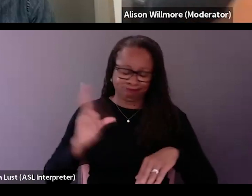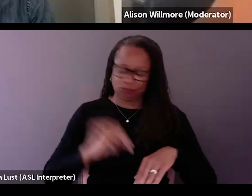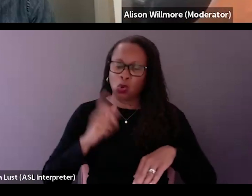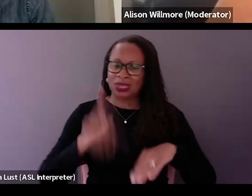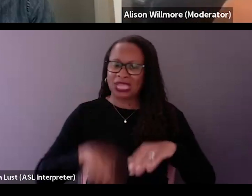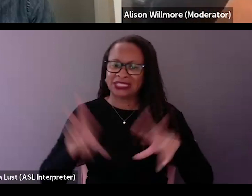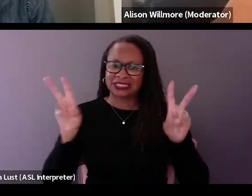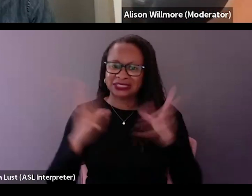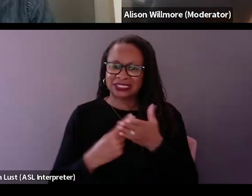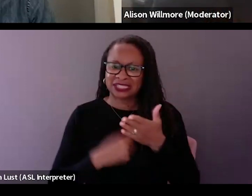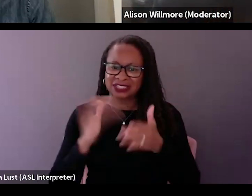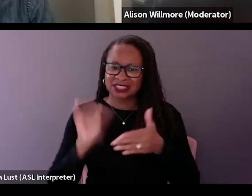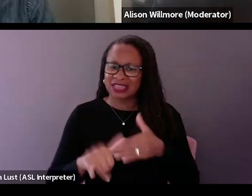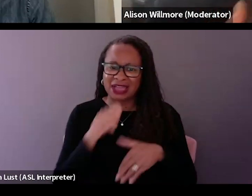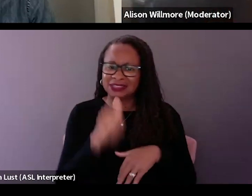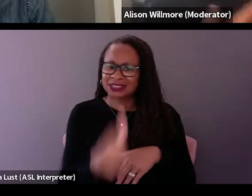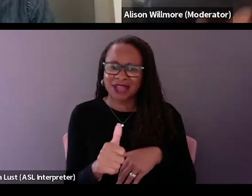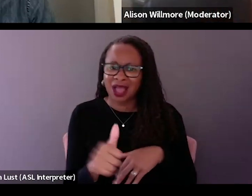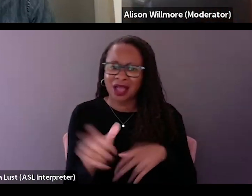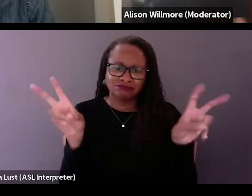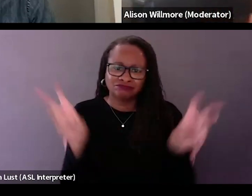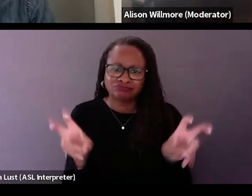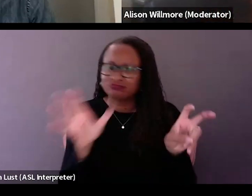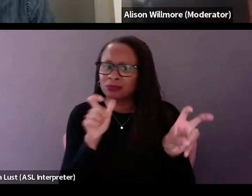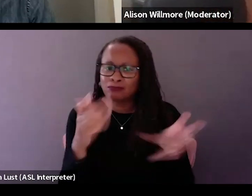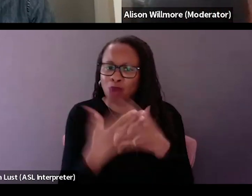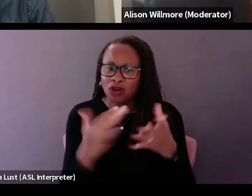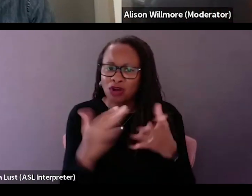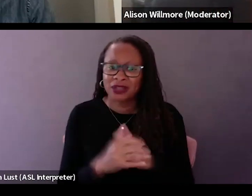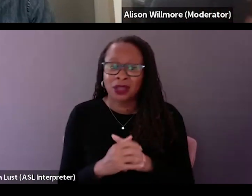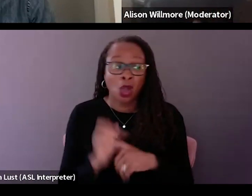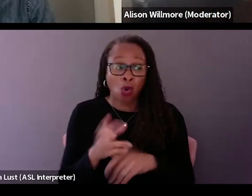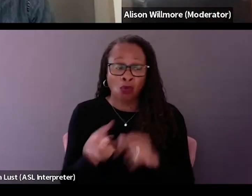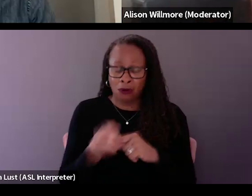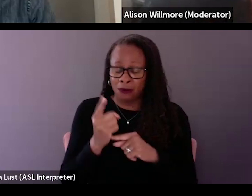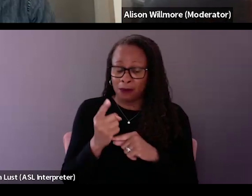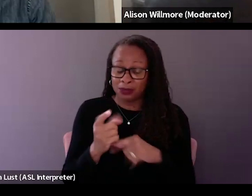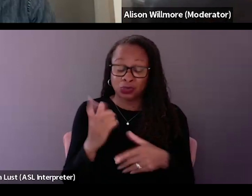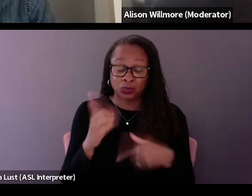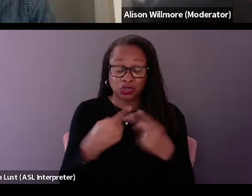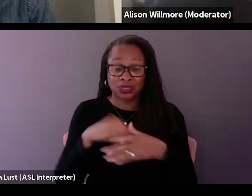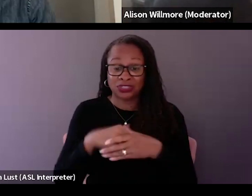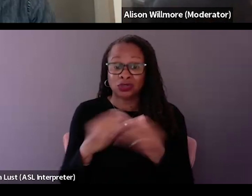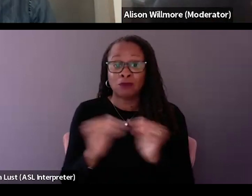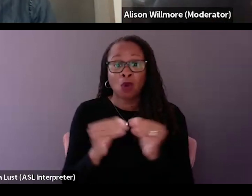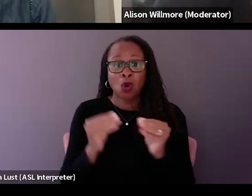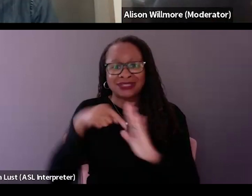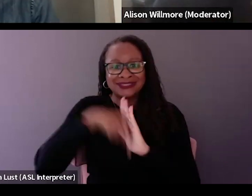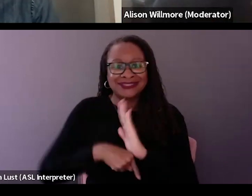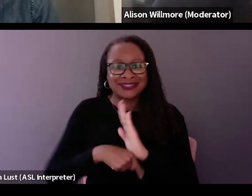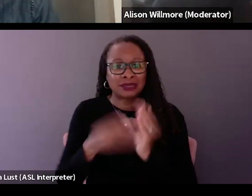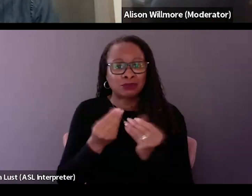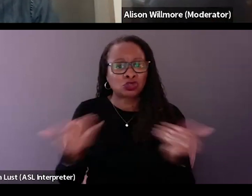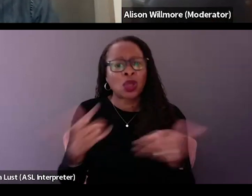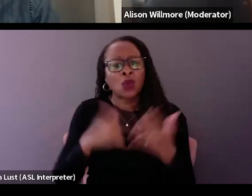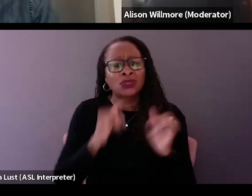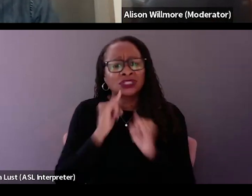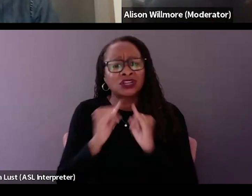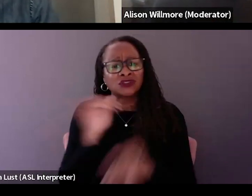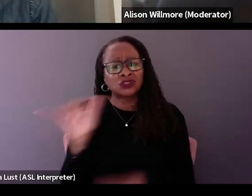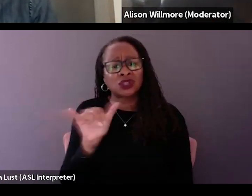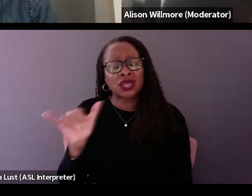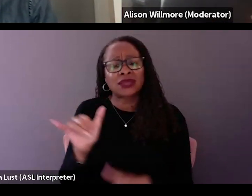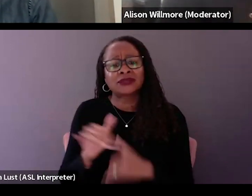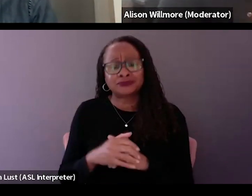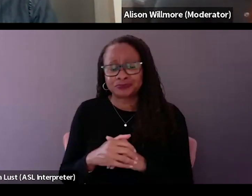material and you would just kind of take more breaks? Like, what were those interviews like in terms of sometimes really difficult topics? Yeah,